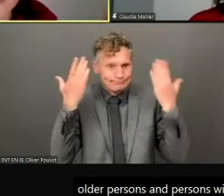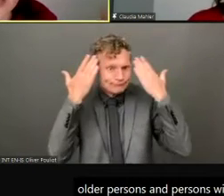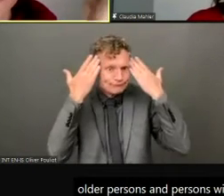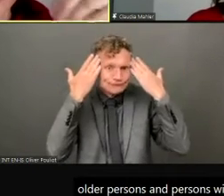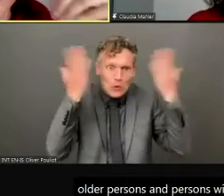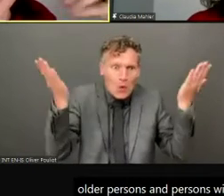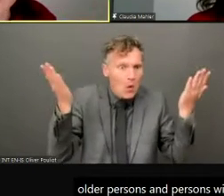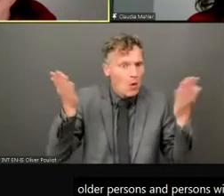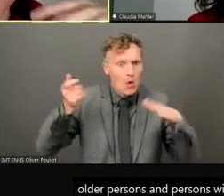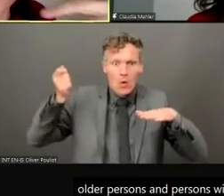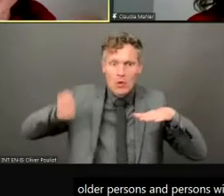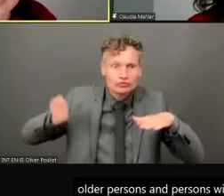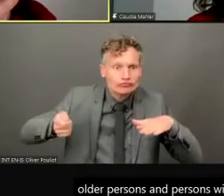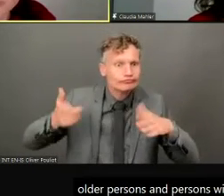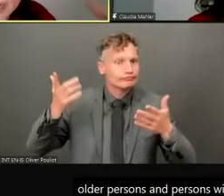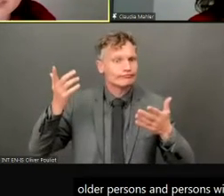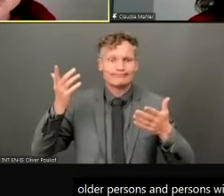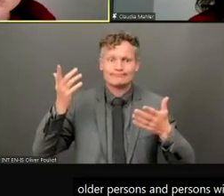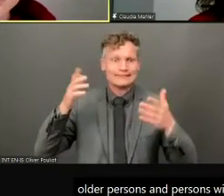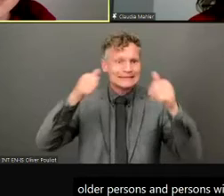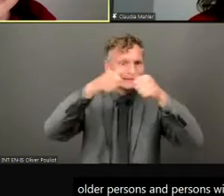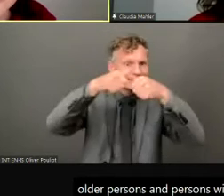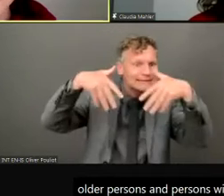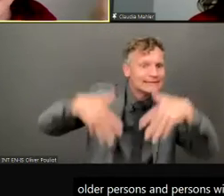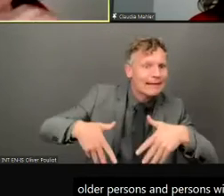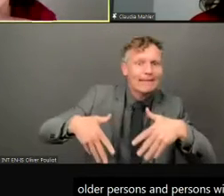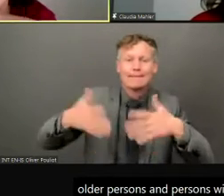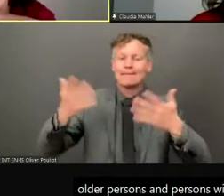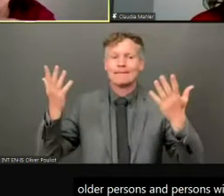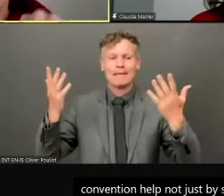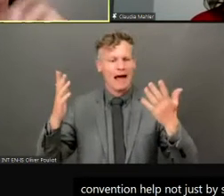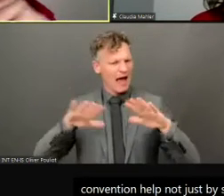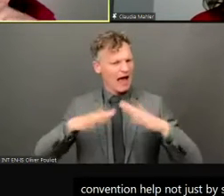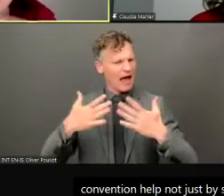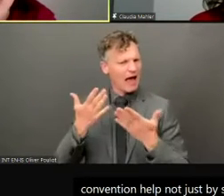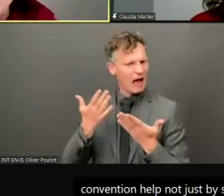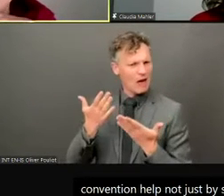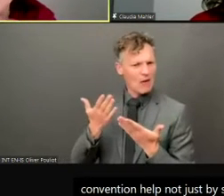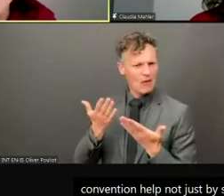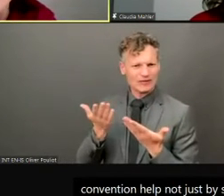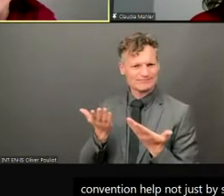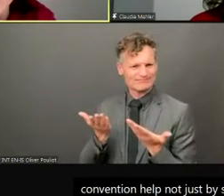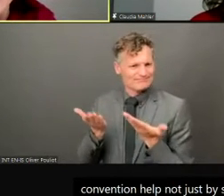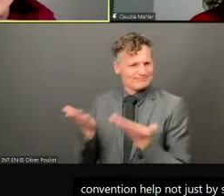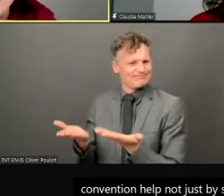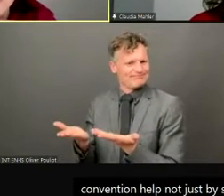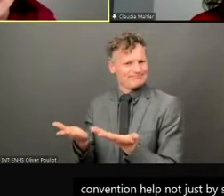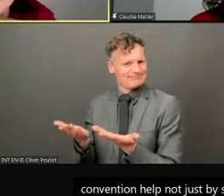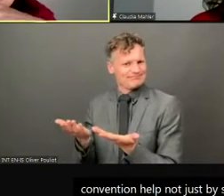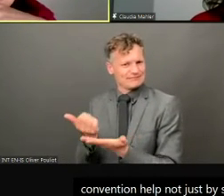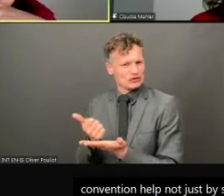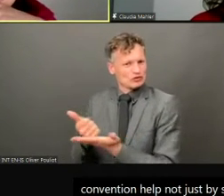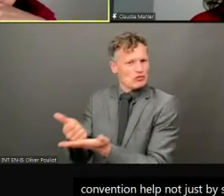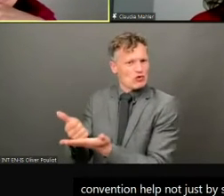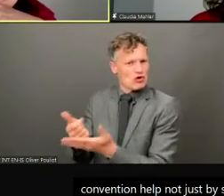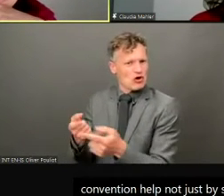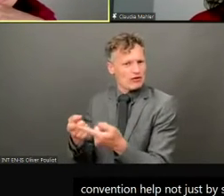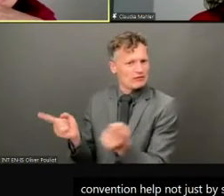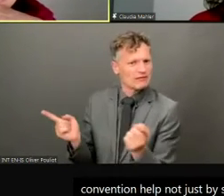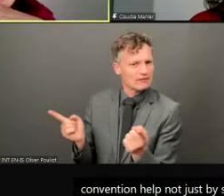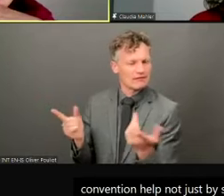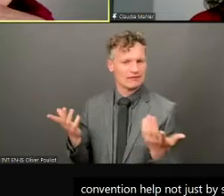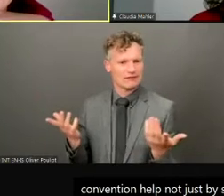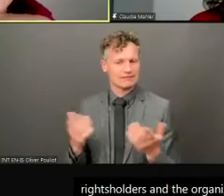legal claims, but really supporting rights holders and the organizations that represent rights holders in accessing